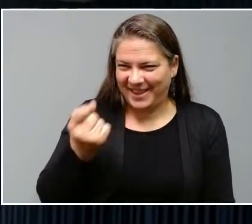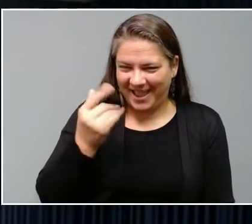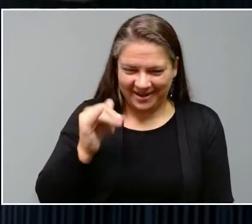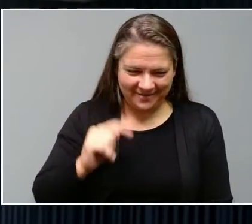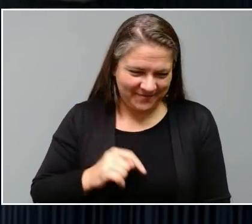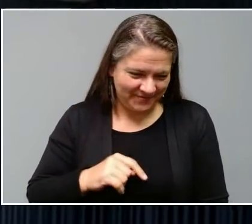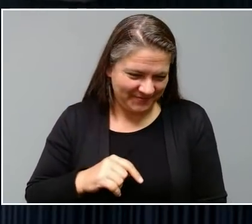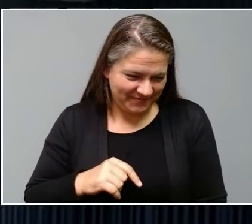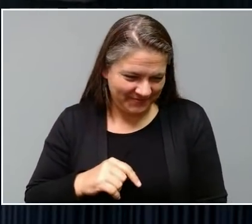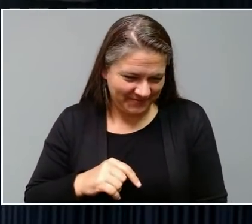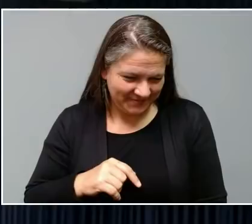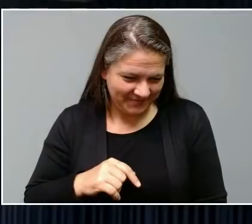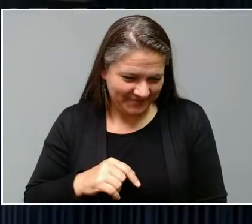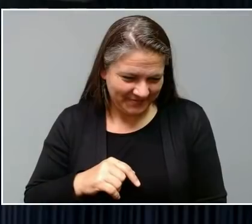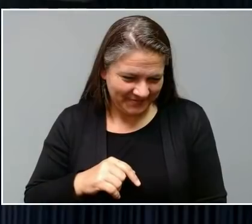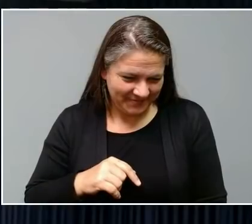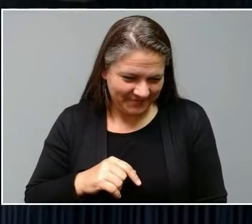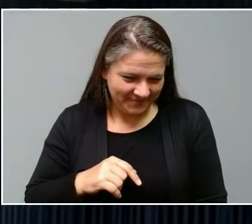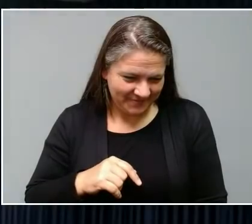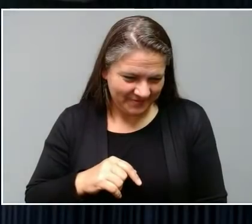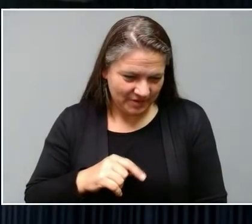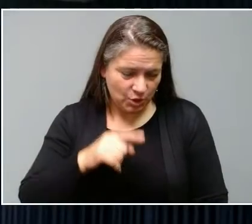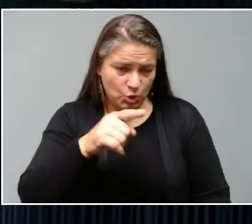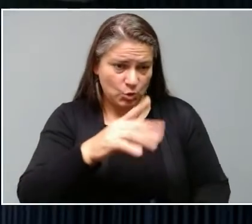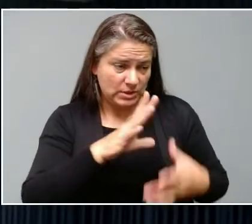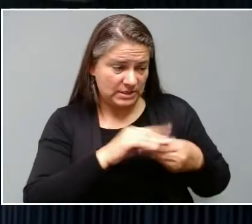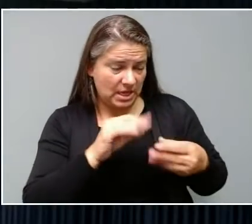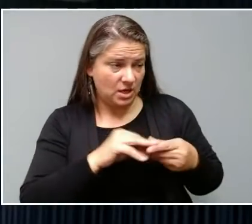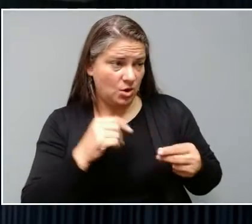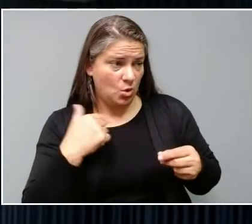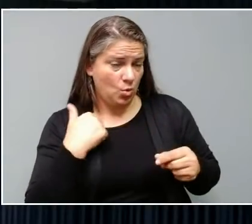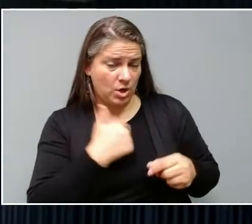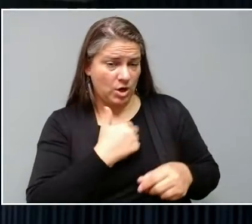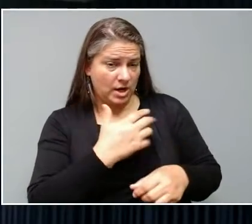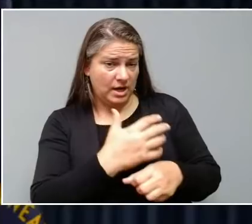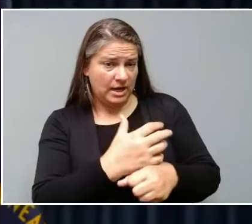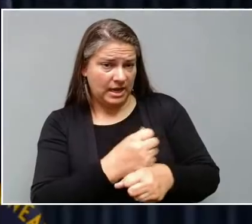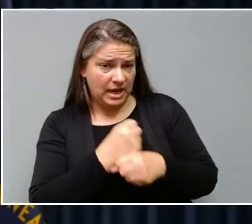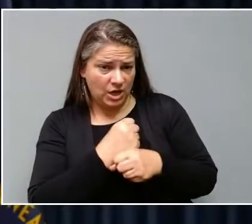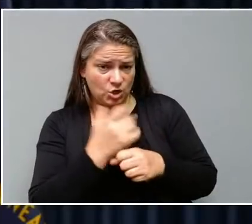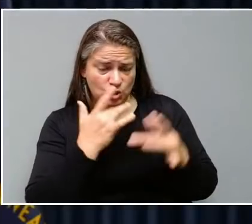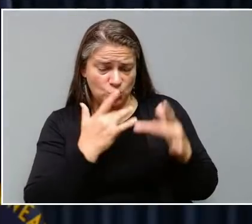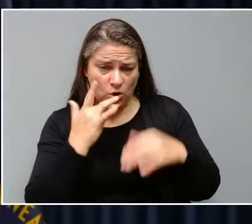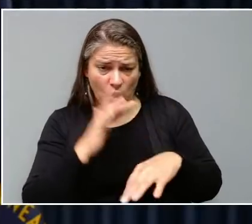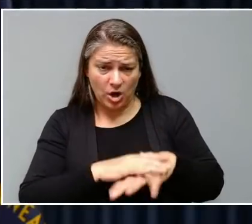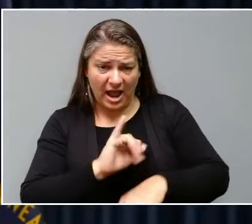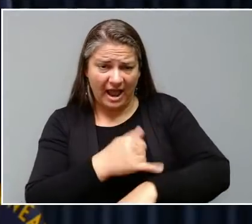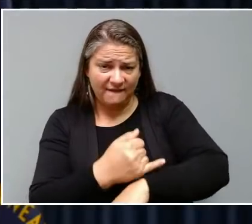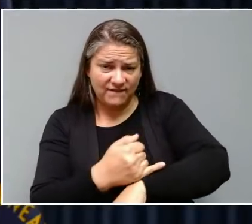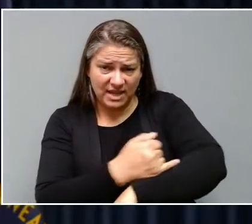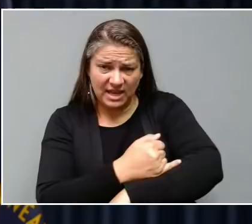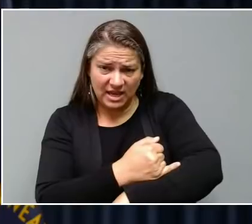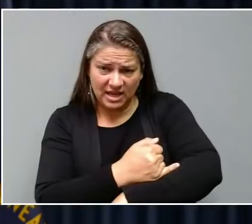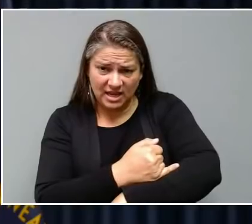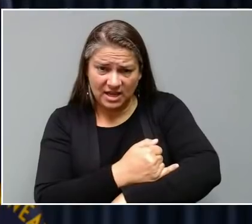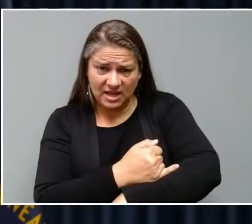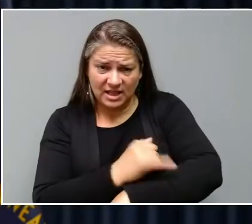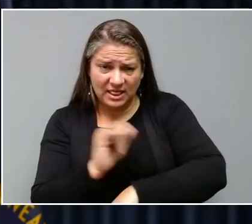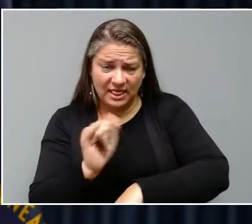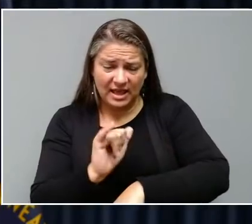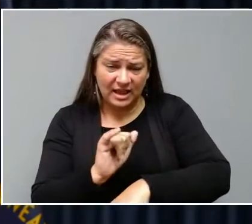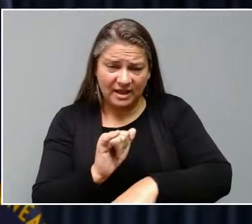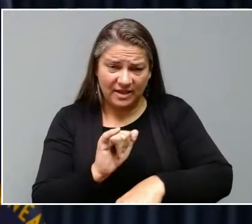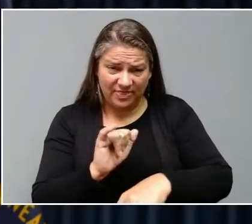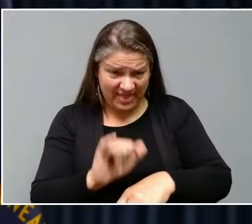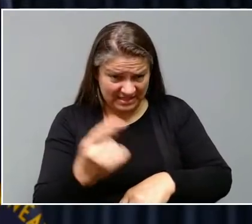And you said earlier that we're also getting quite short on IV things, and then as well as like vital machines. Is that something that